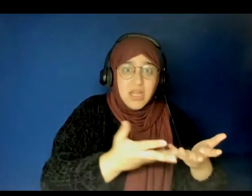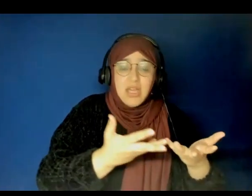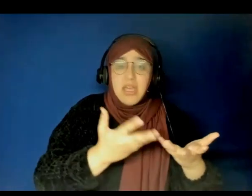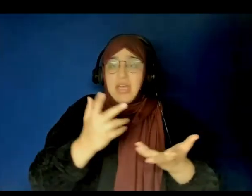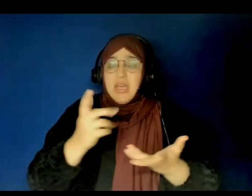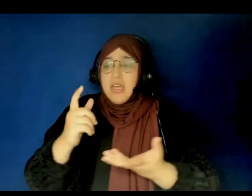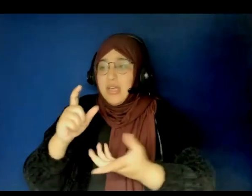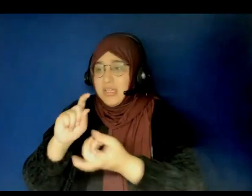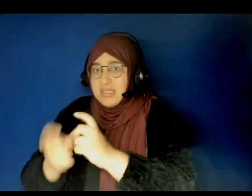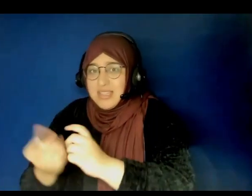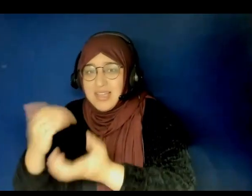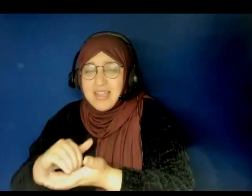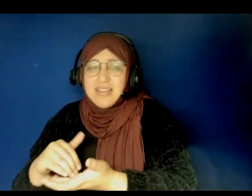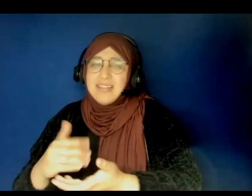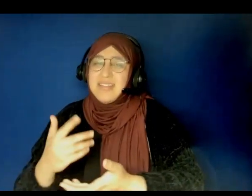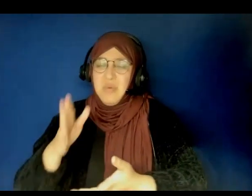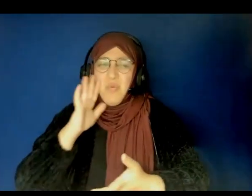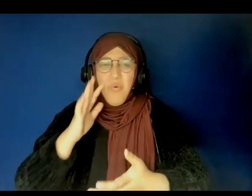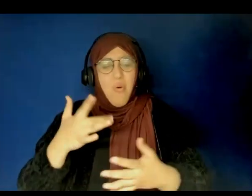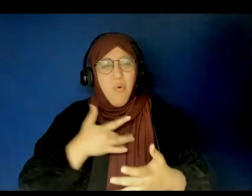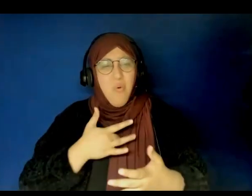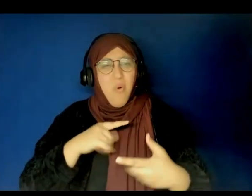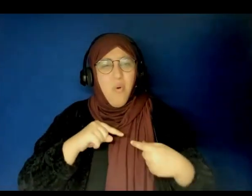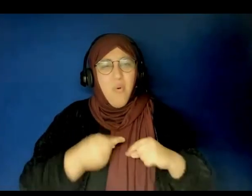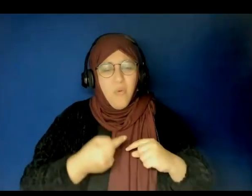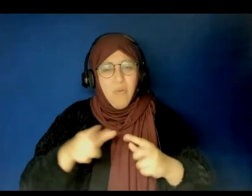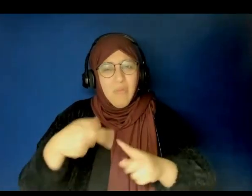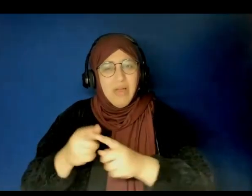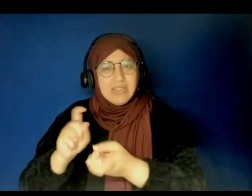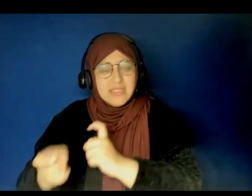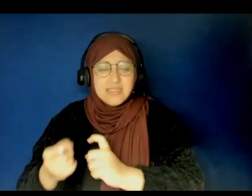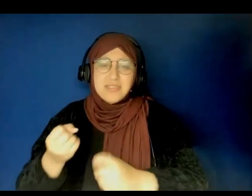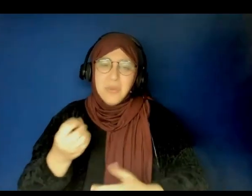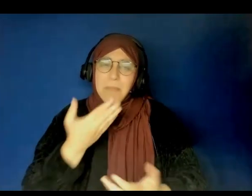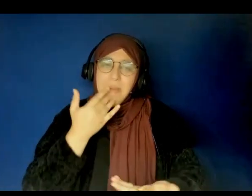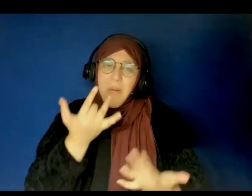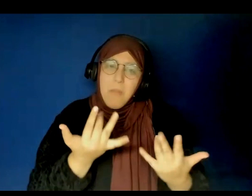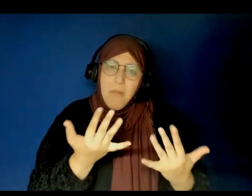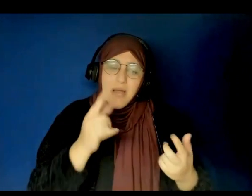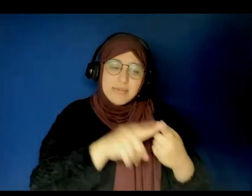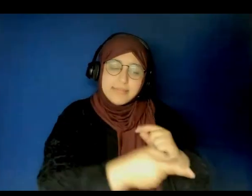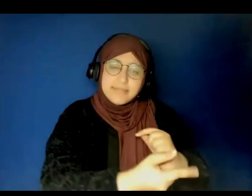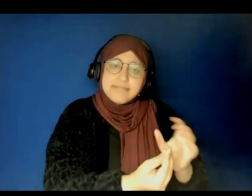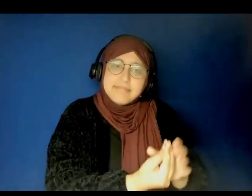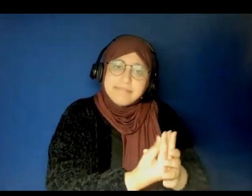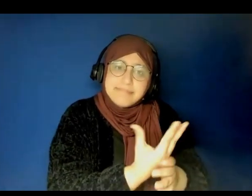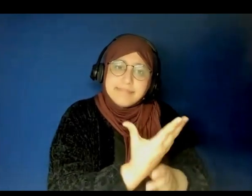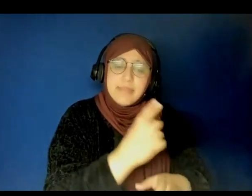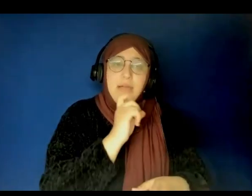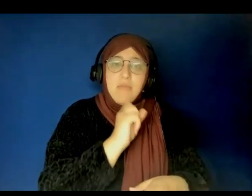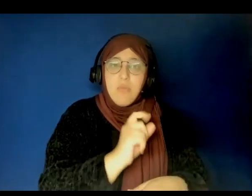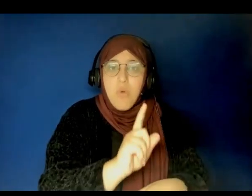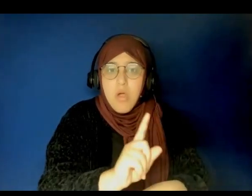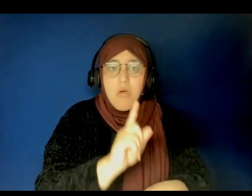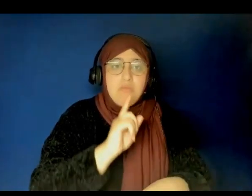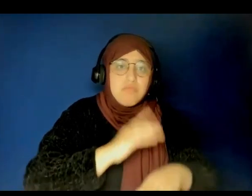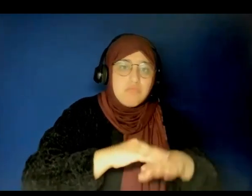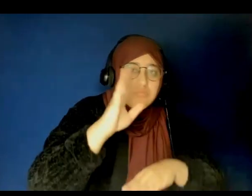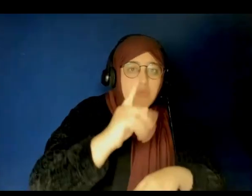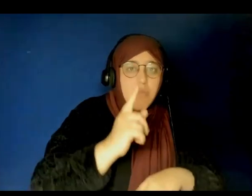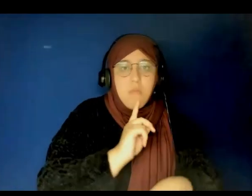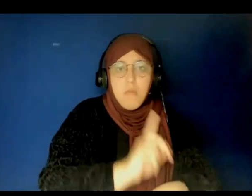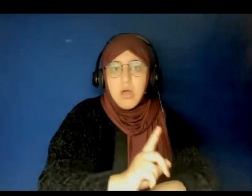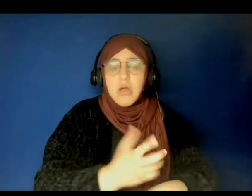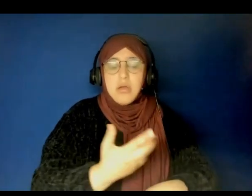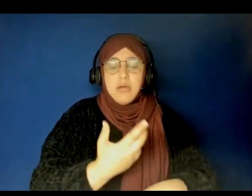of that. So it's best with small children to wait until they're over a year old, then make the changes. If you